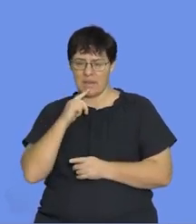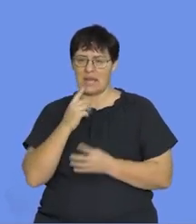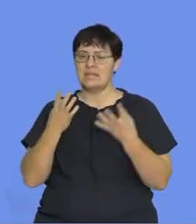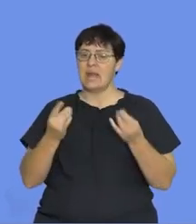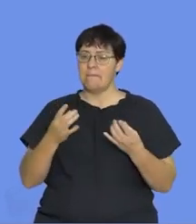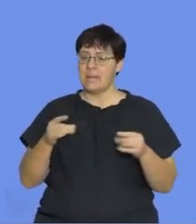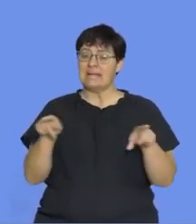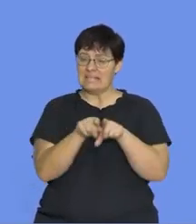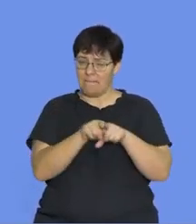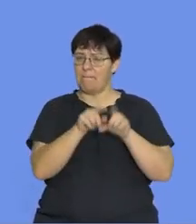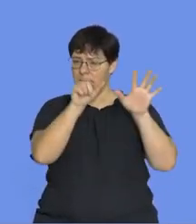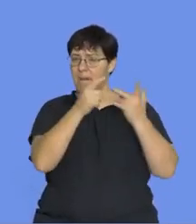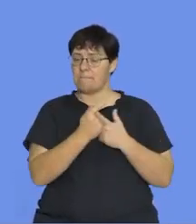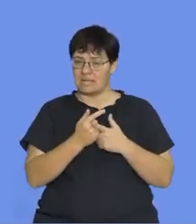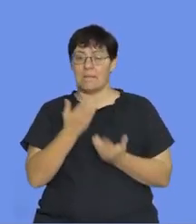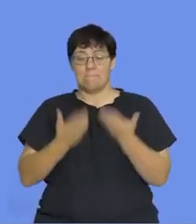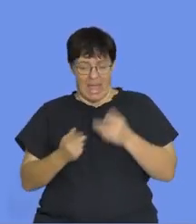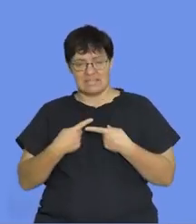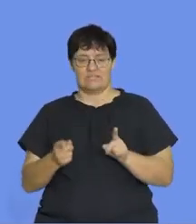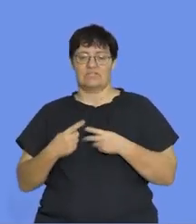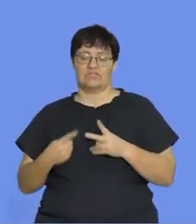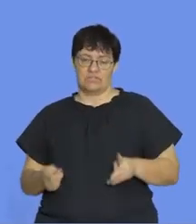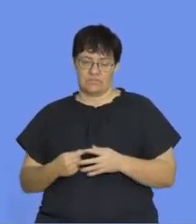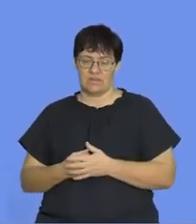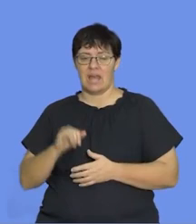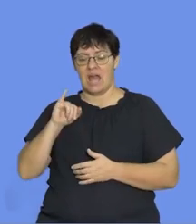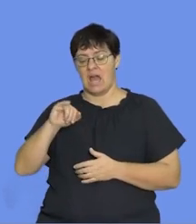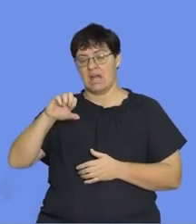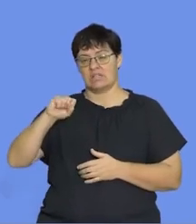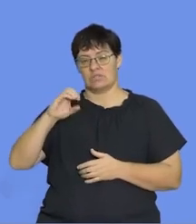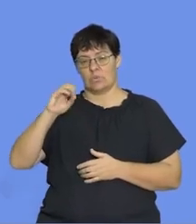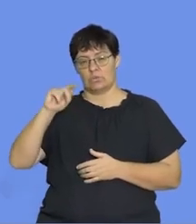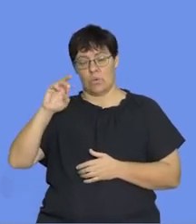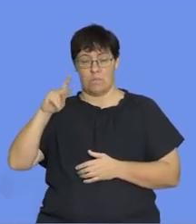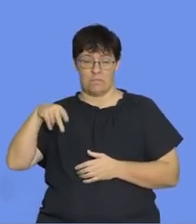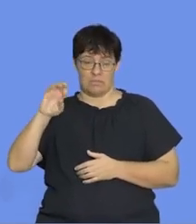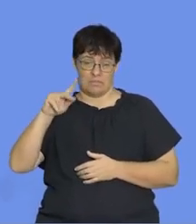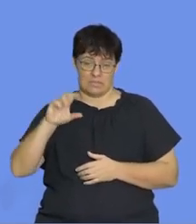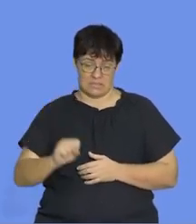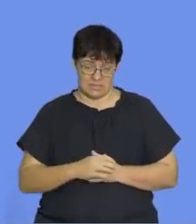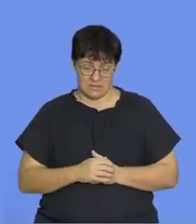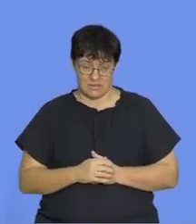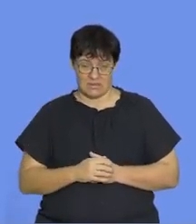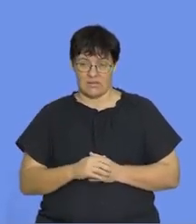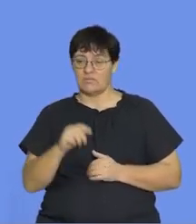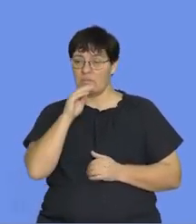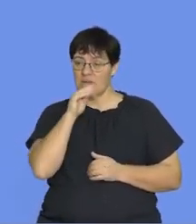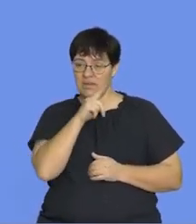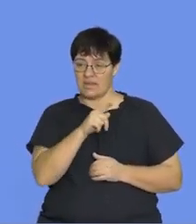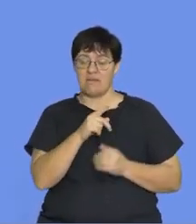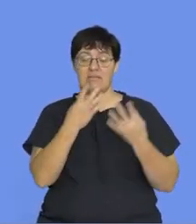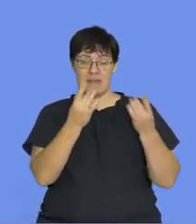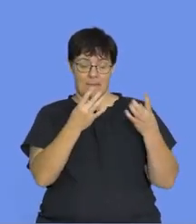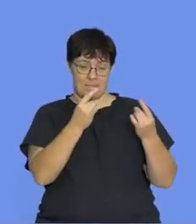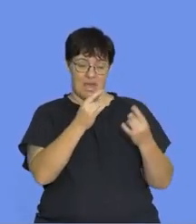but different atomic mass, which we would call isotopes. But for carbon 12, to be specific, this is our atomic number,